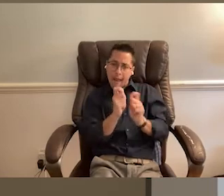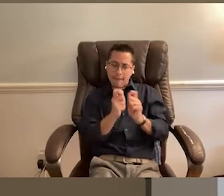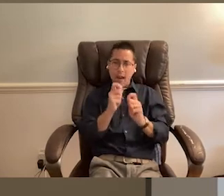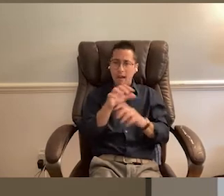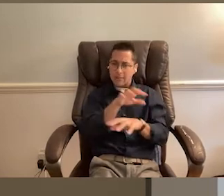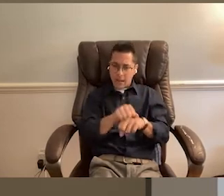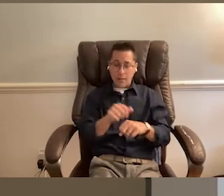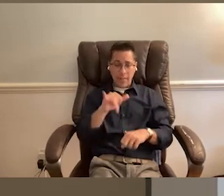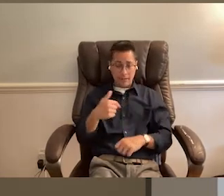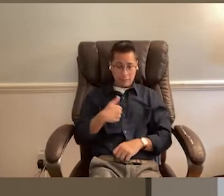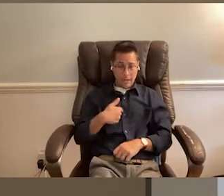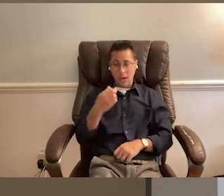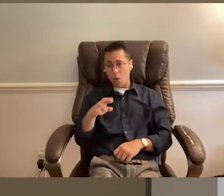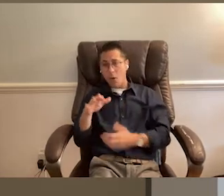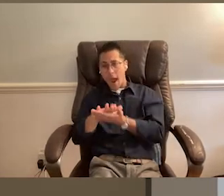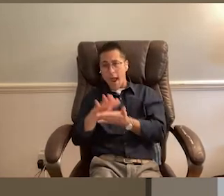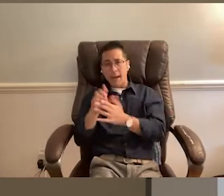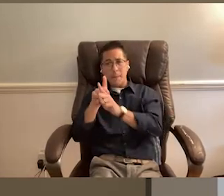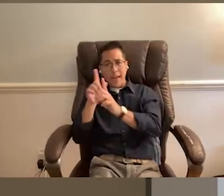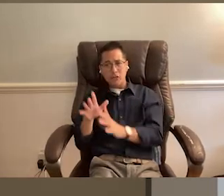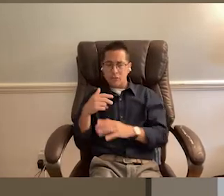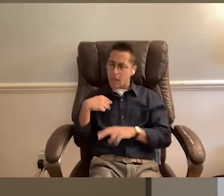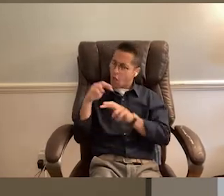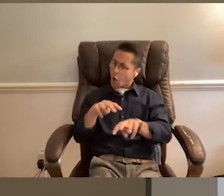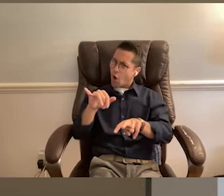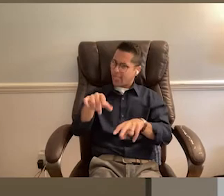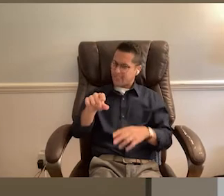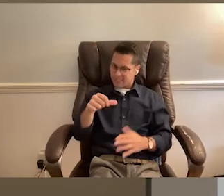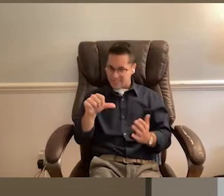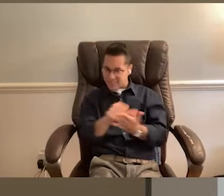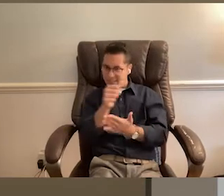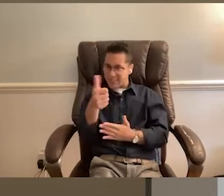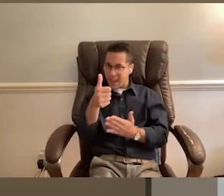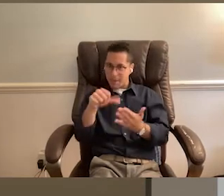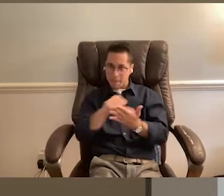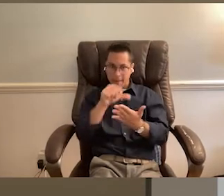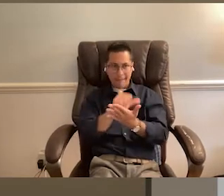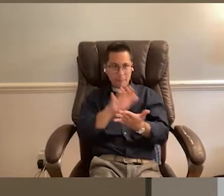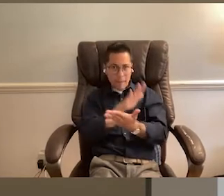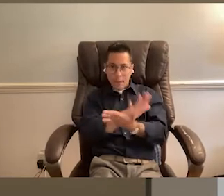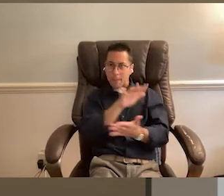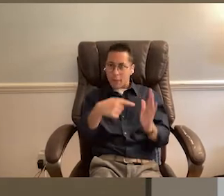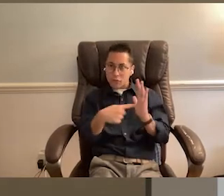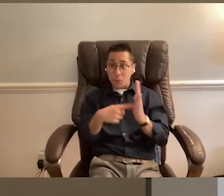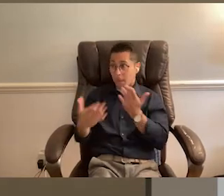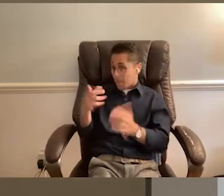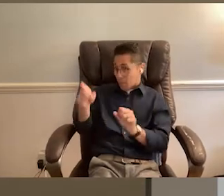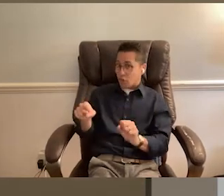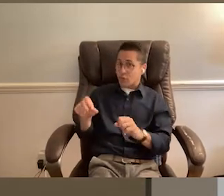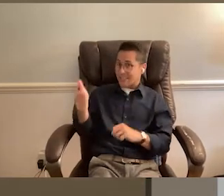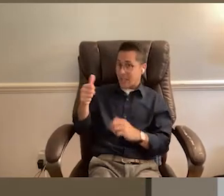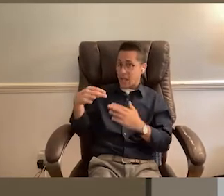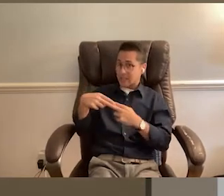meeting on a regular basis, and they can make some really good friends that way. And then in the students' classes and their internships, they work alongside